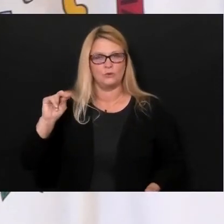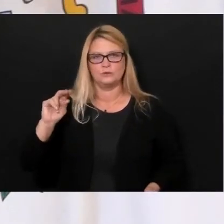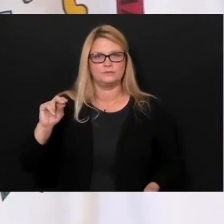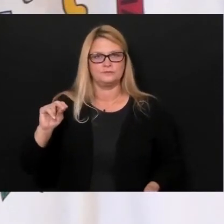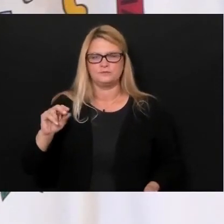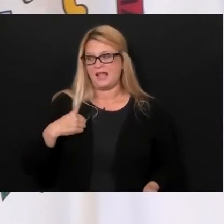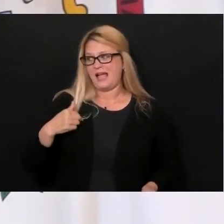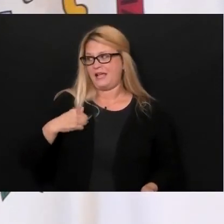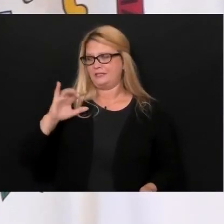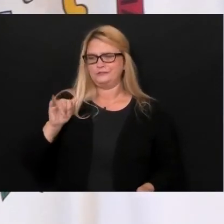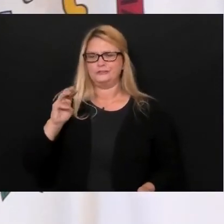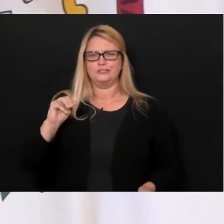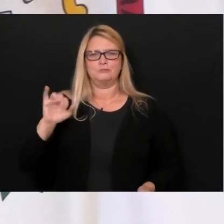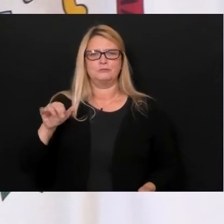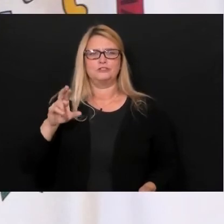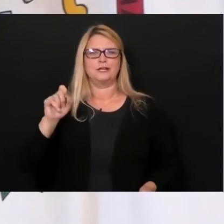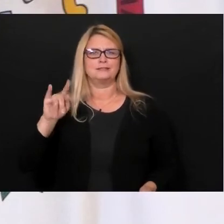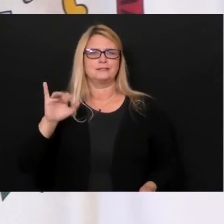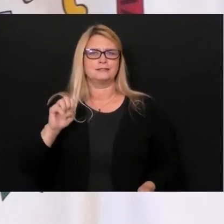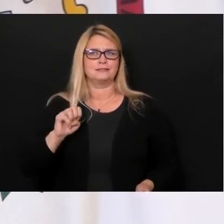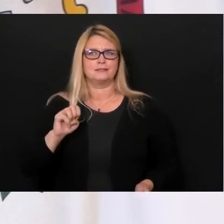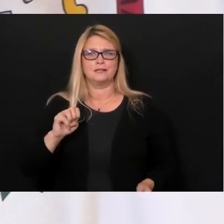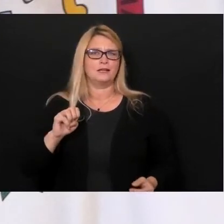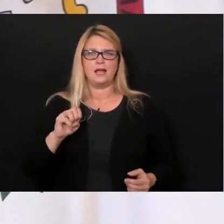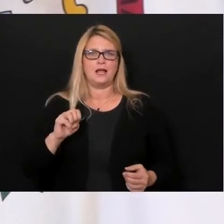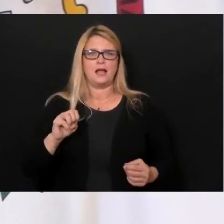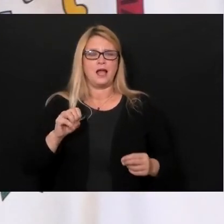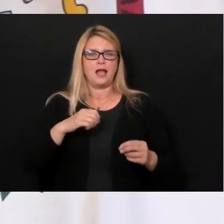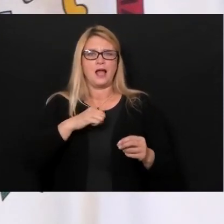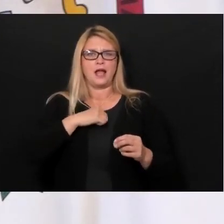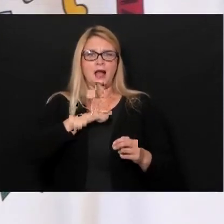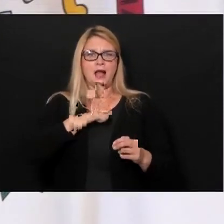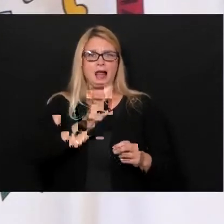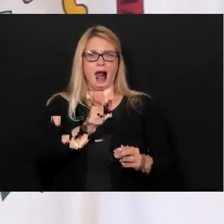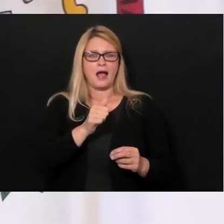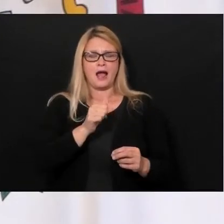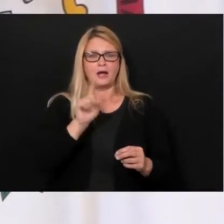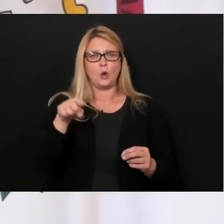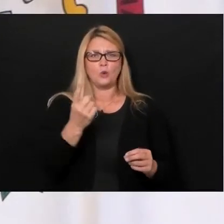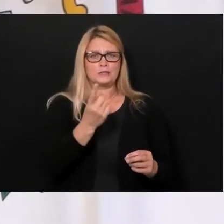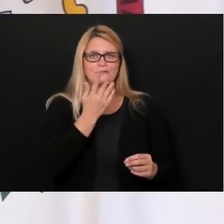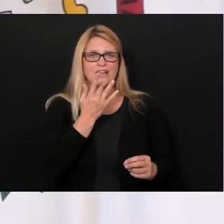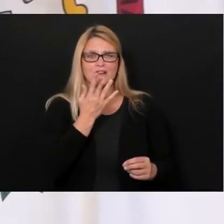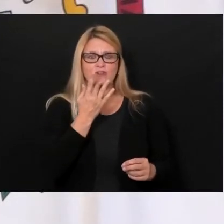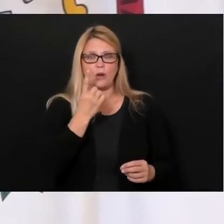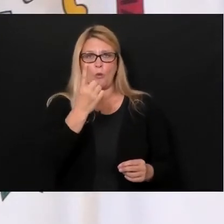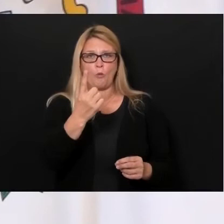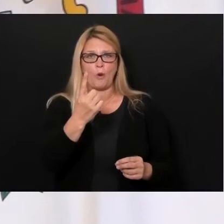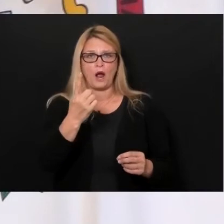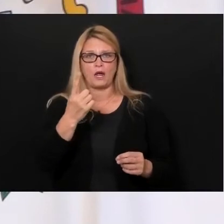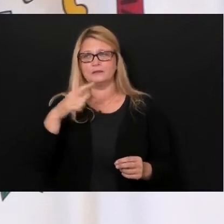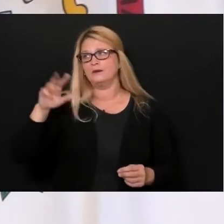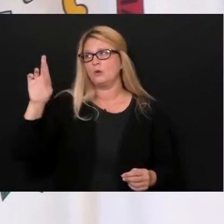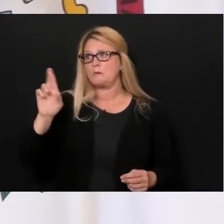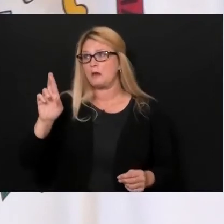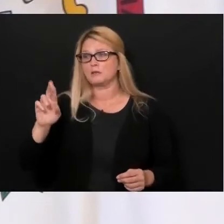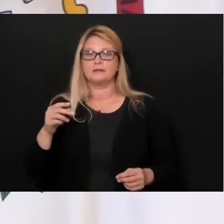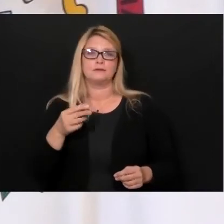to do that for the party, or Jim Justice wanted to do that for Jim Justice. You find one. You're not going to find